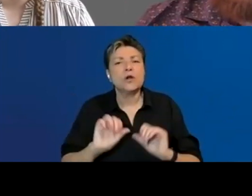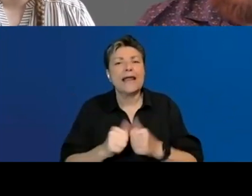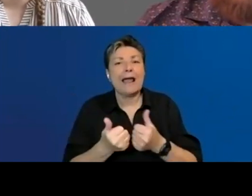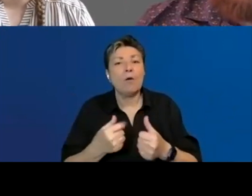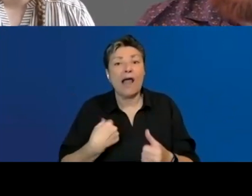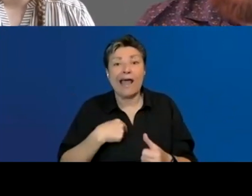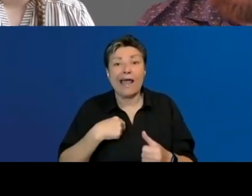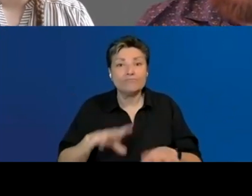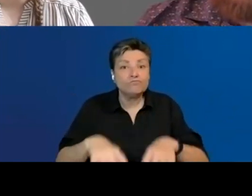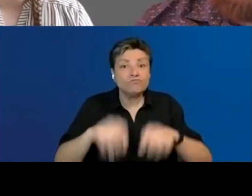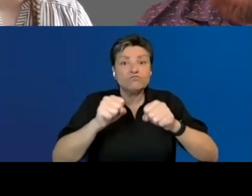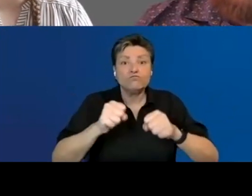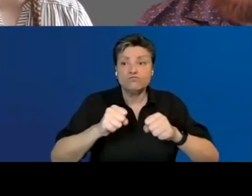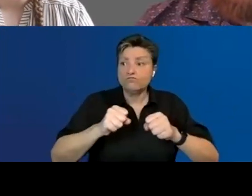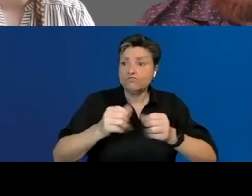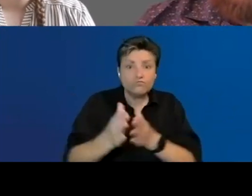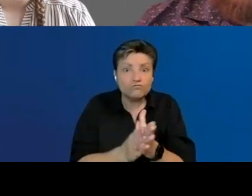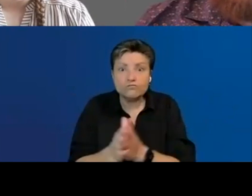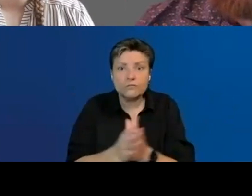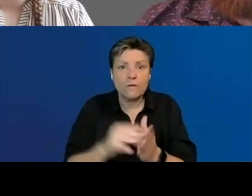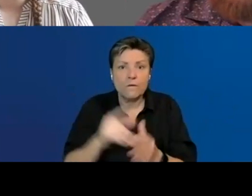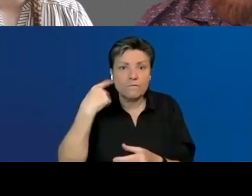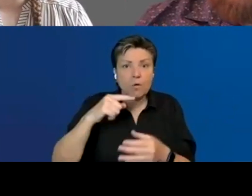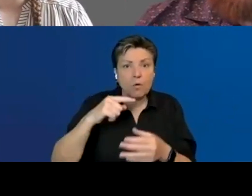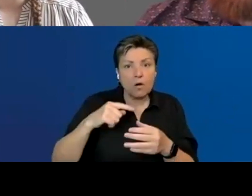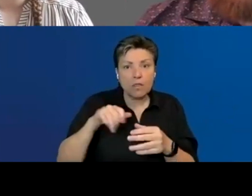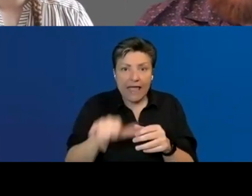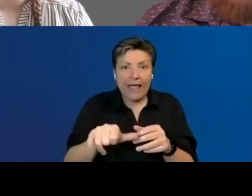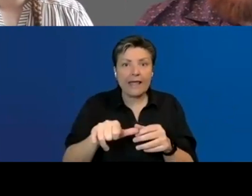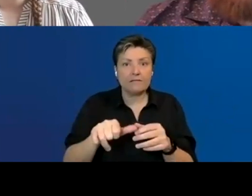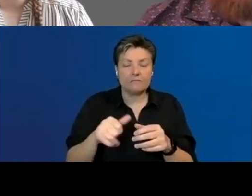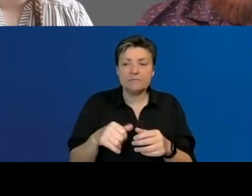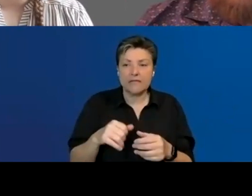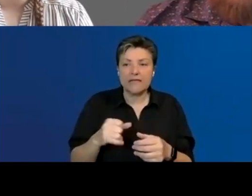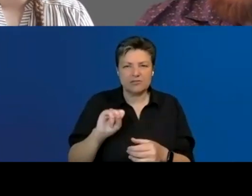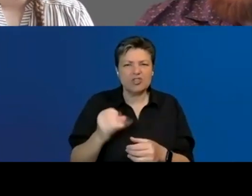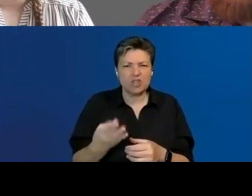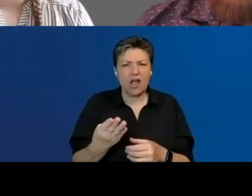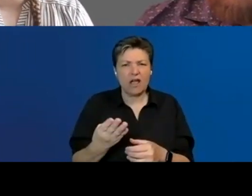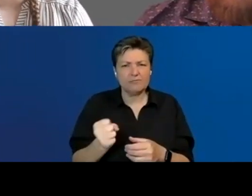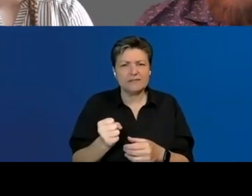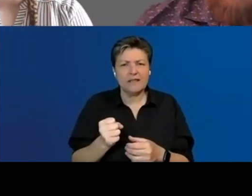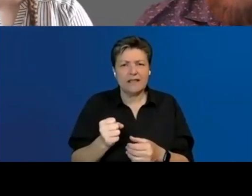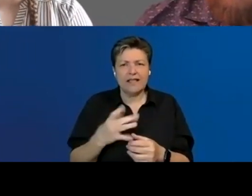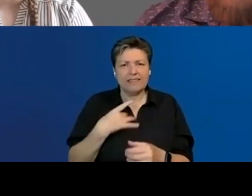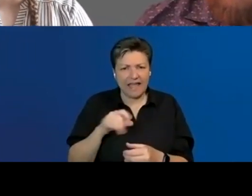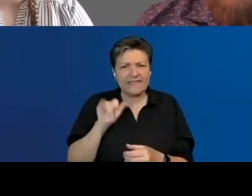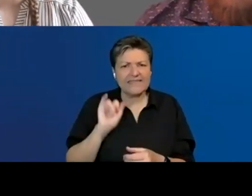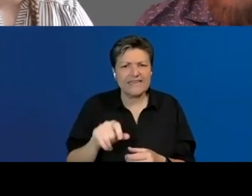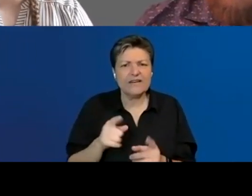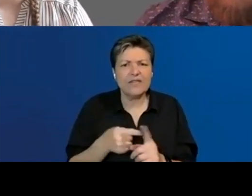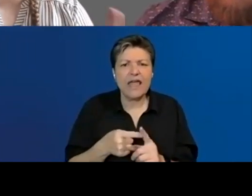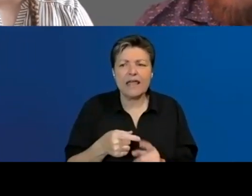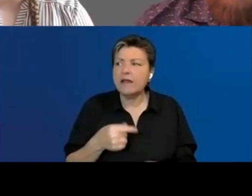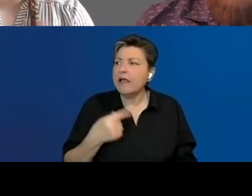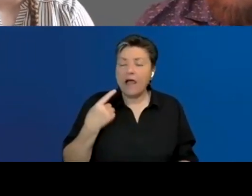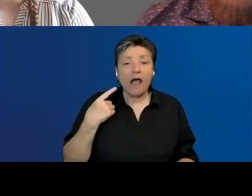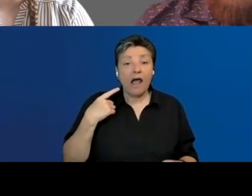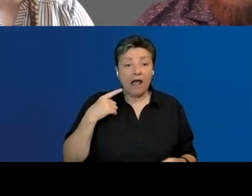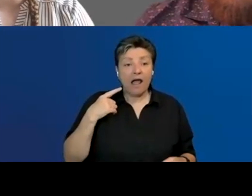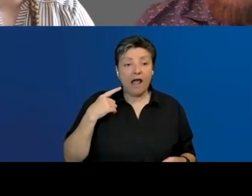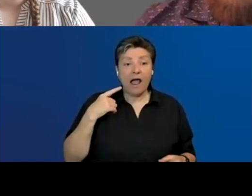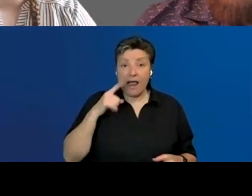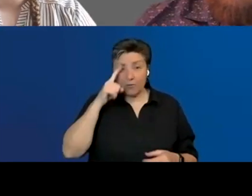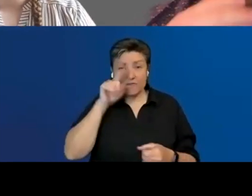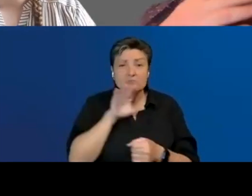Which is something that jobs also like to learn a lot about in some cases. You can say, I was dedicated, I saw this need, I came up